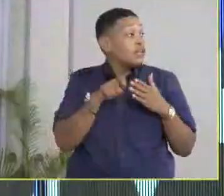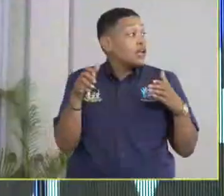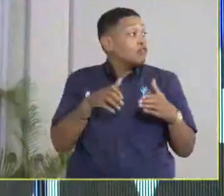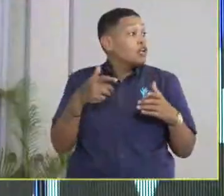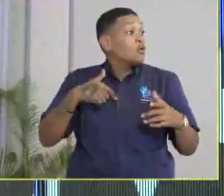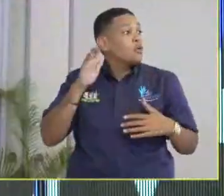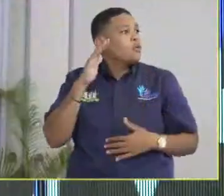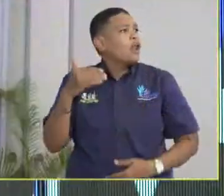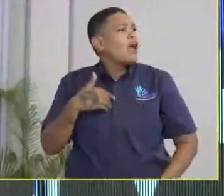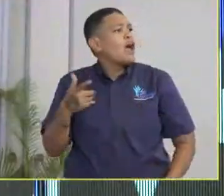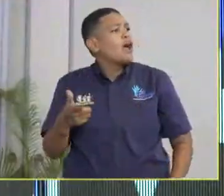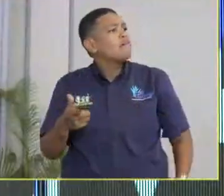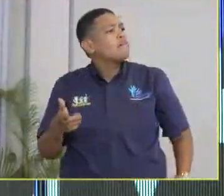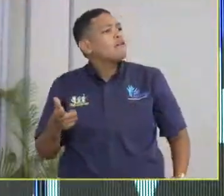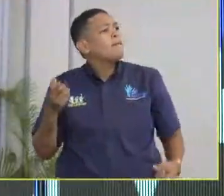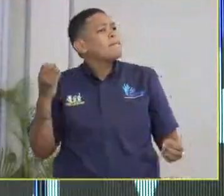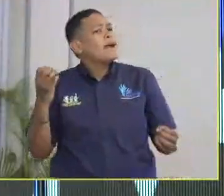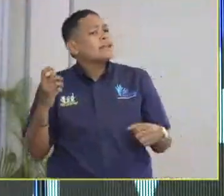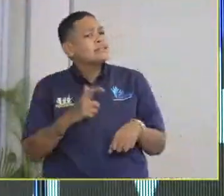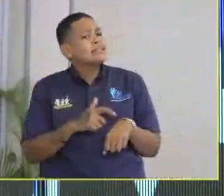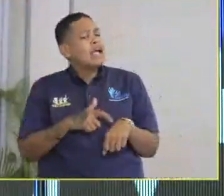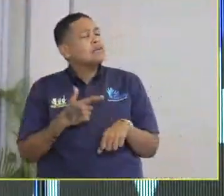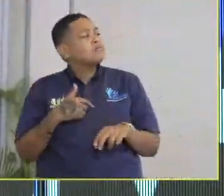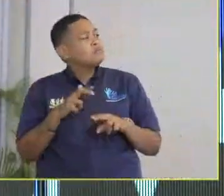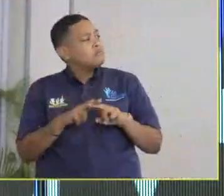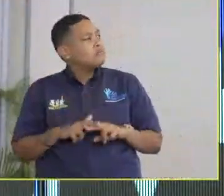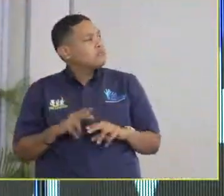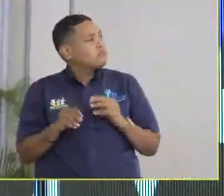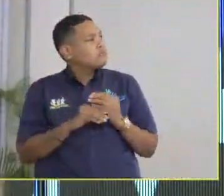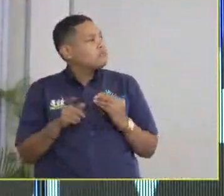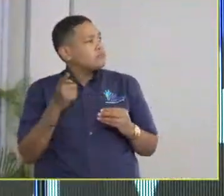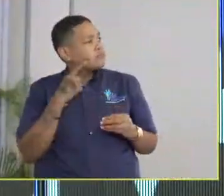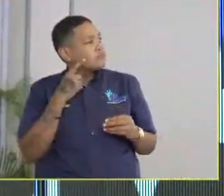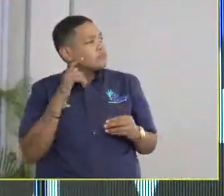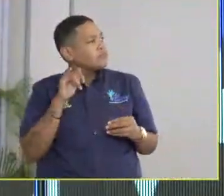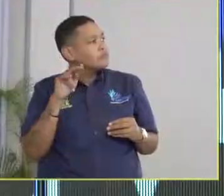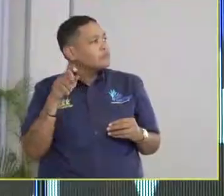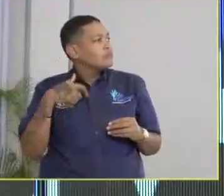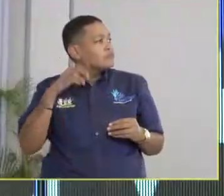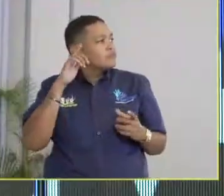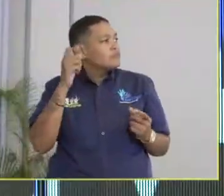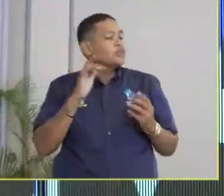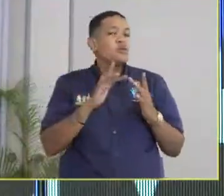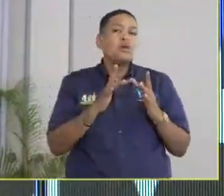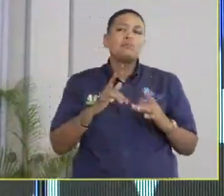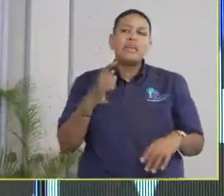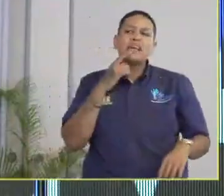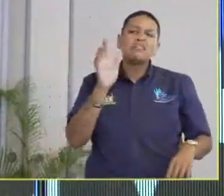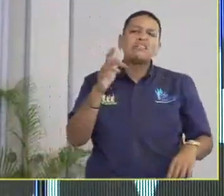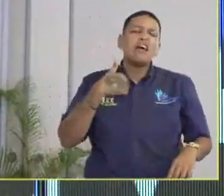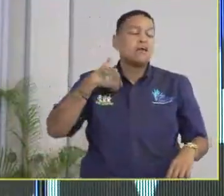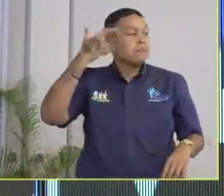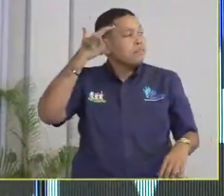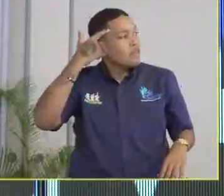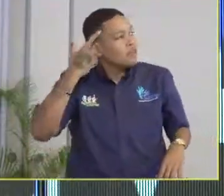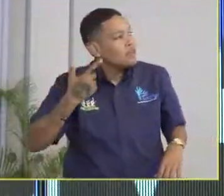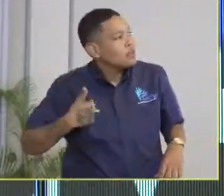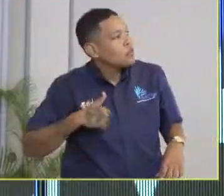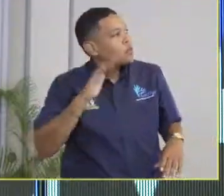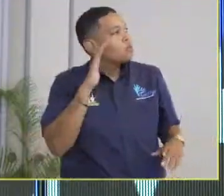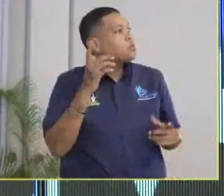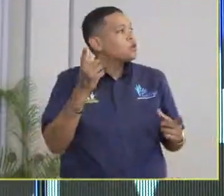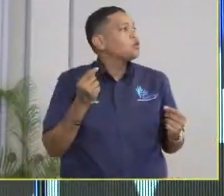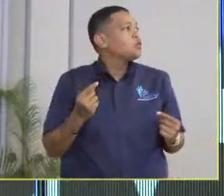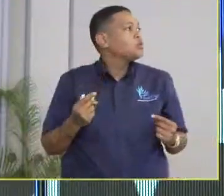would have many times we're sitting and I said, Yaniv, we're going to do a website. He said, I'm thinking that we were going to